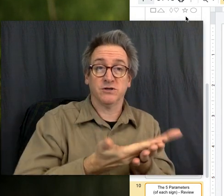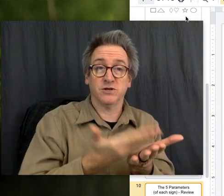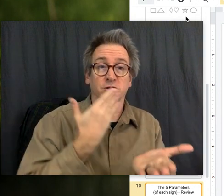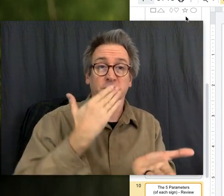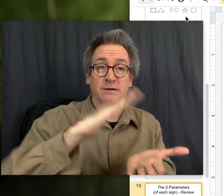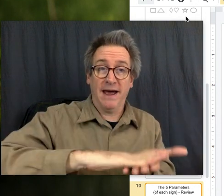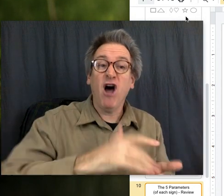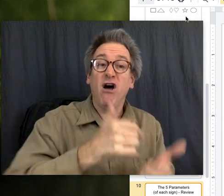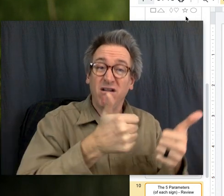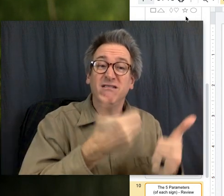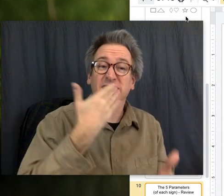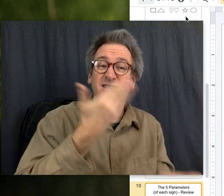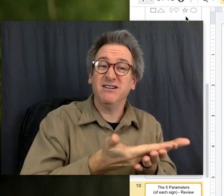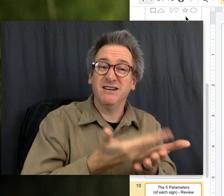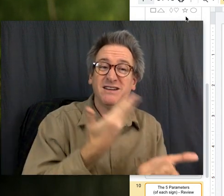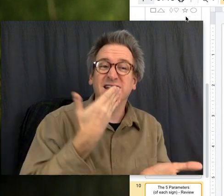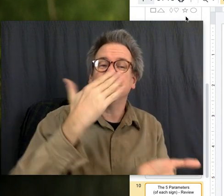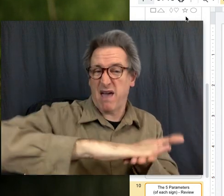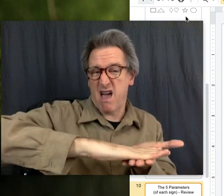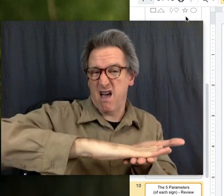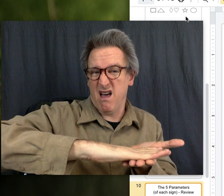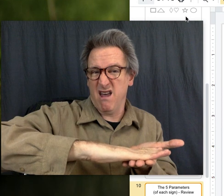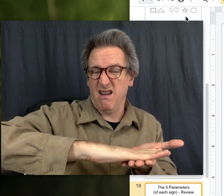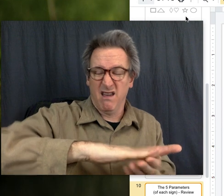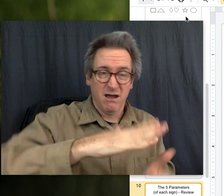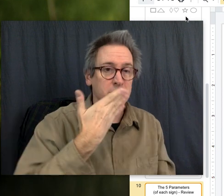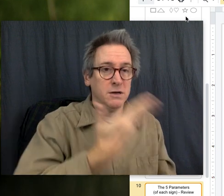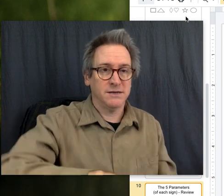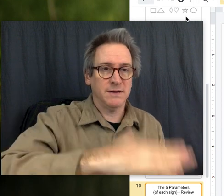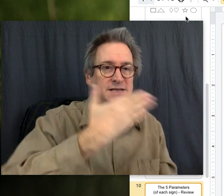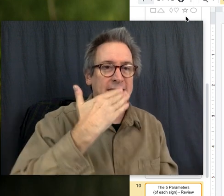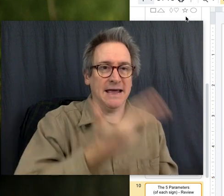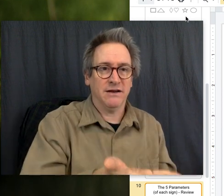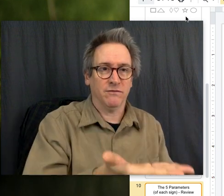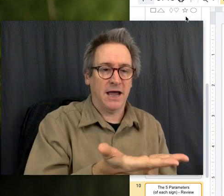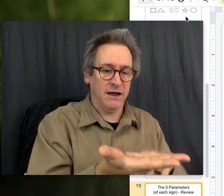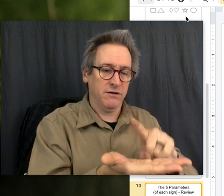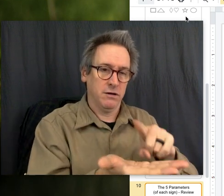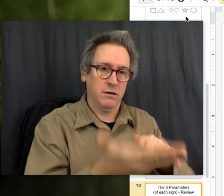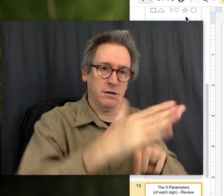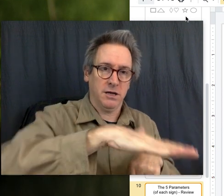the difference in good and bad. Oh, that's good, that's bad. Sometimes that hand